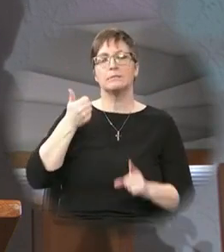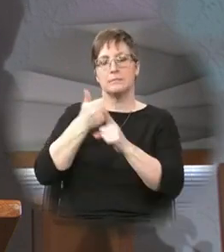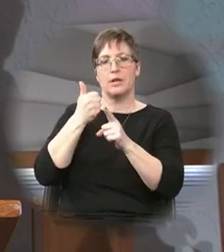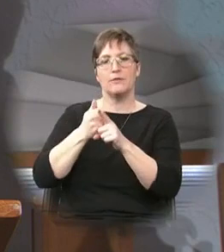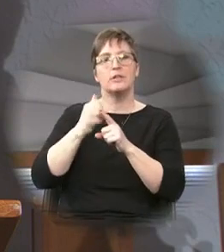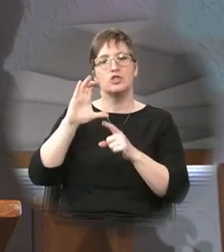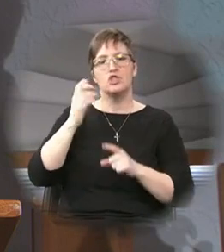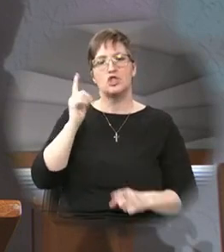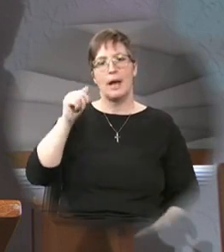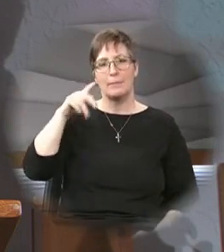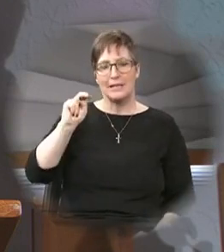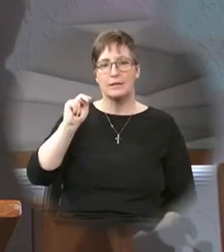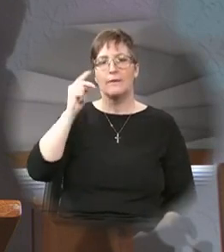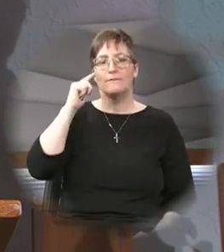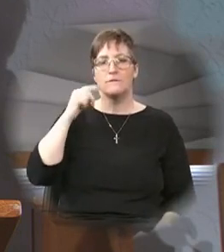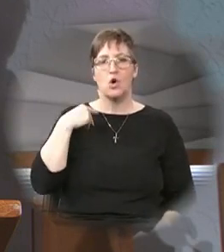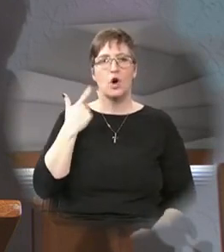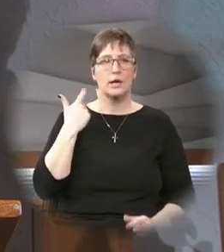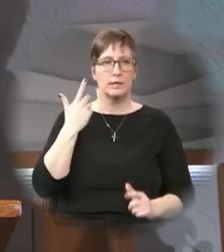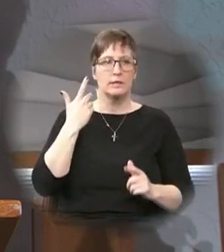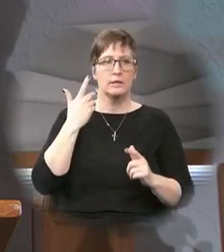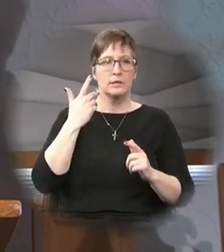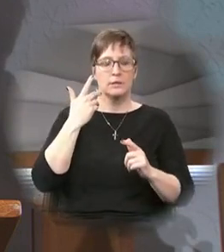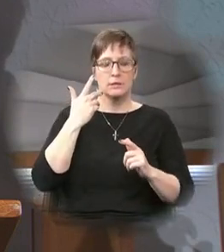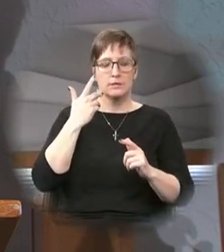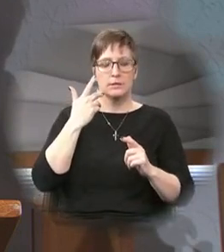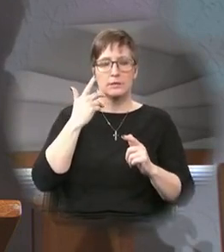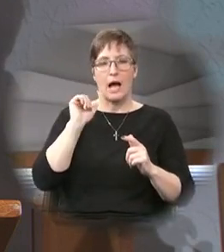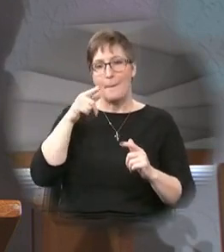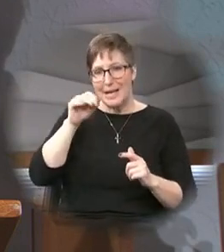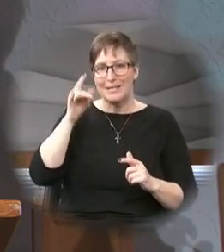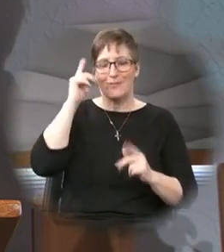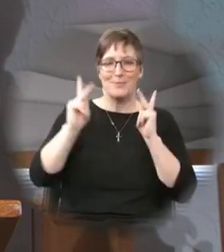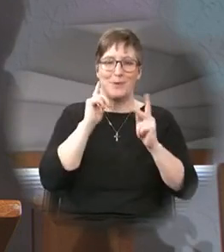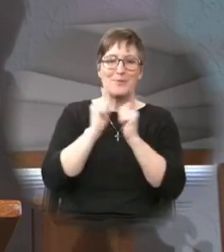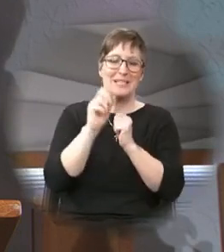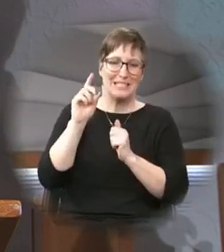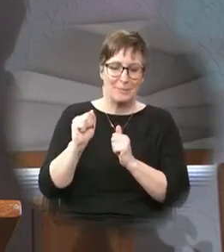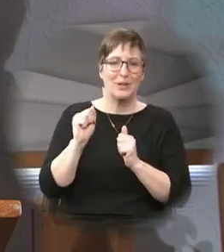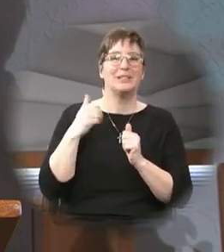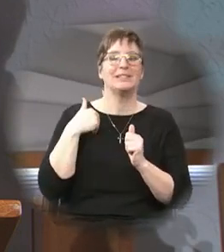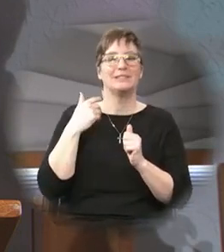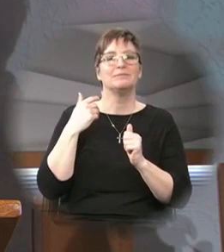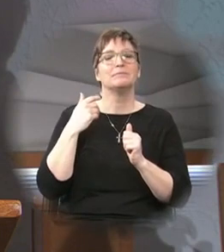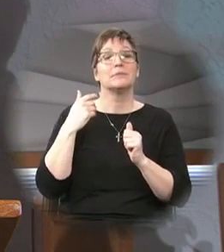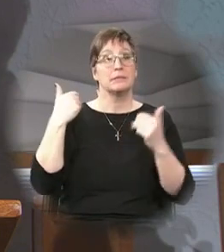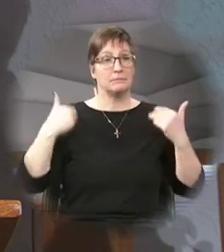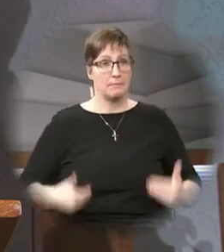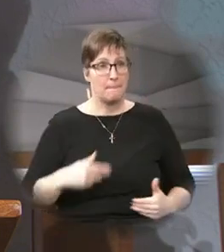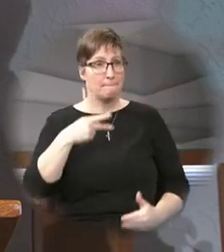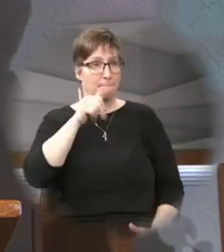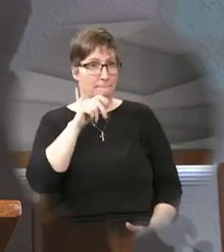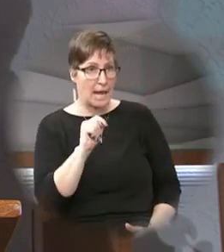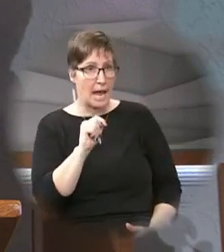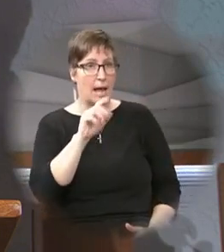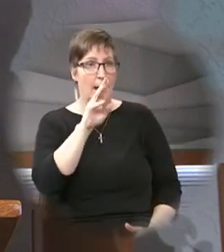with Disabilities of the Diocese of Madison. I am Pat Bowdish, a member of Pastorate 18,